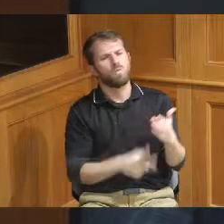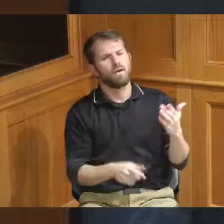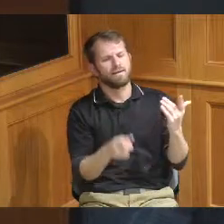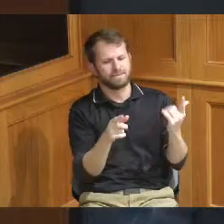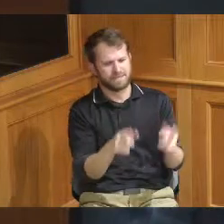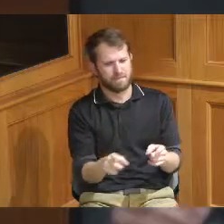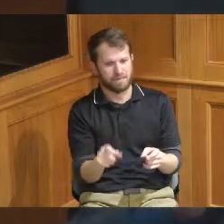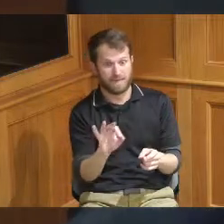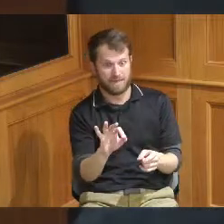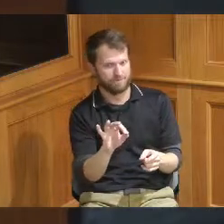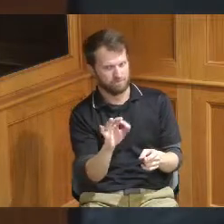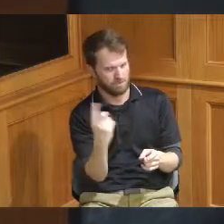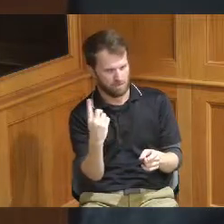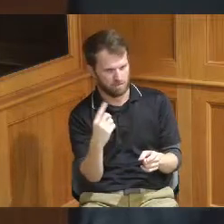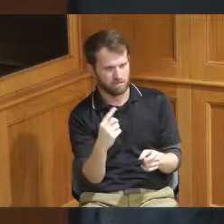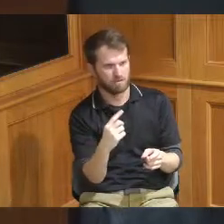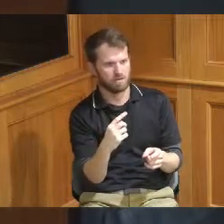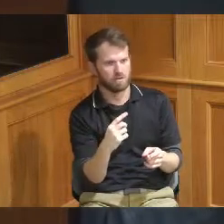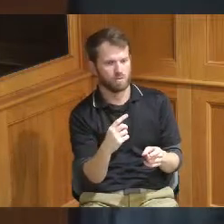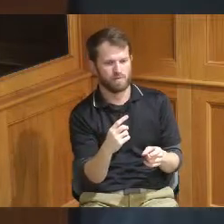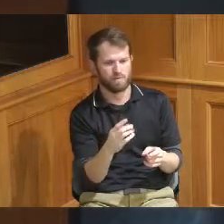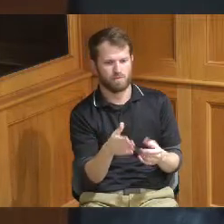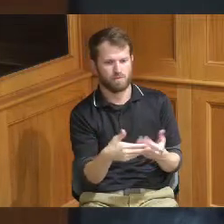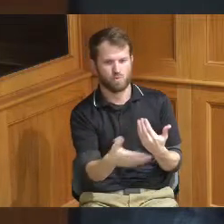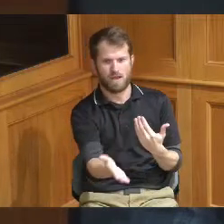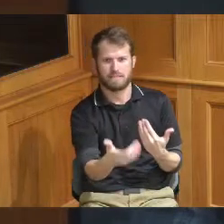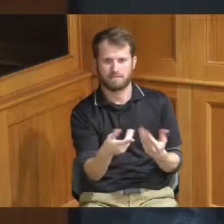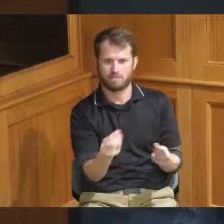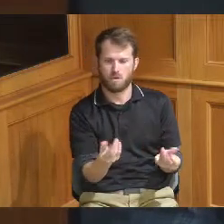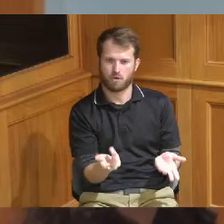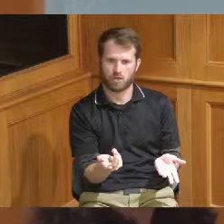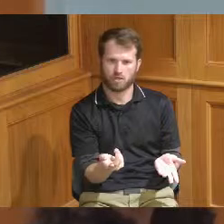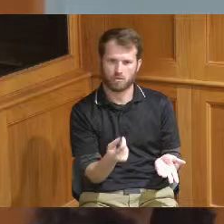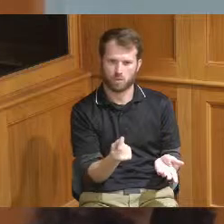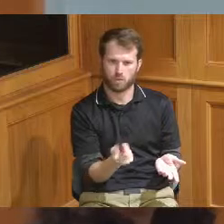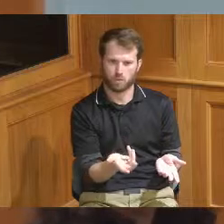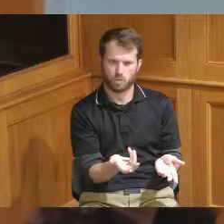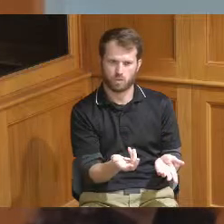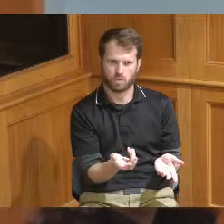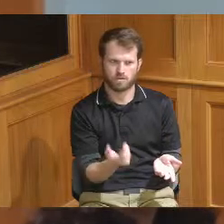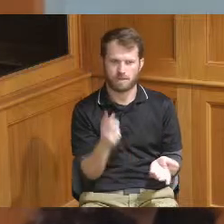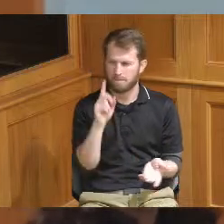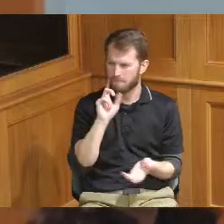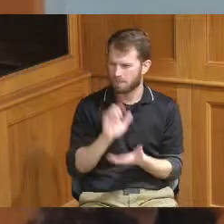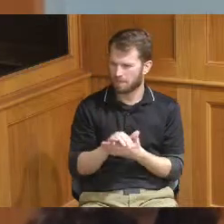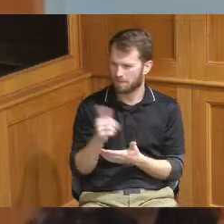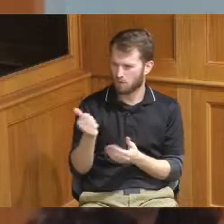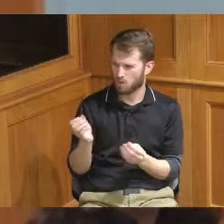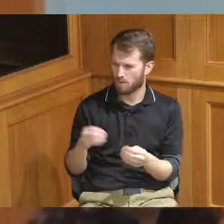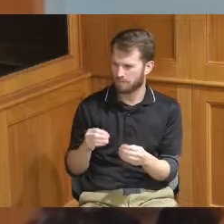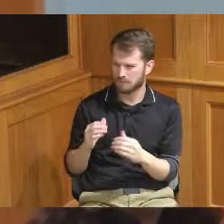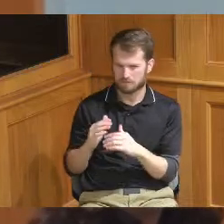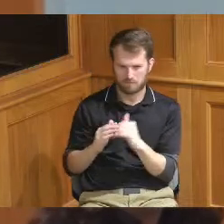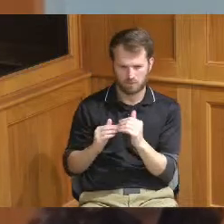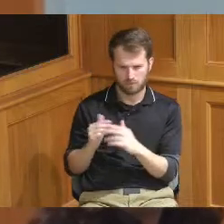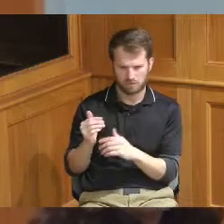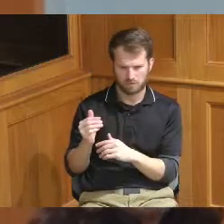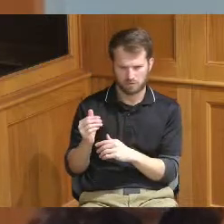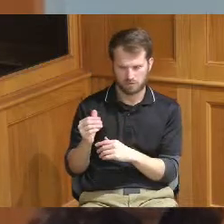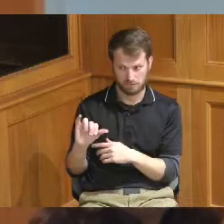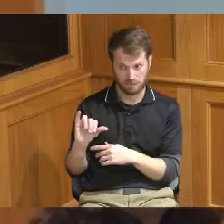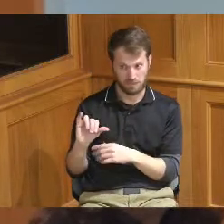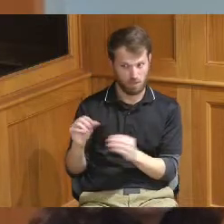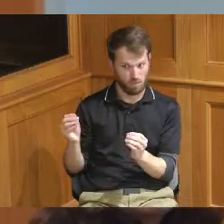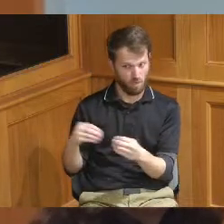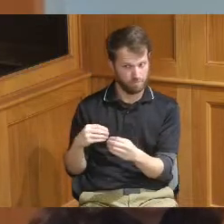if there is anything happening, with the rest of this property? I believe the other office buildings are all still